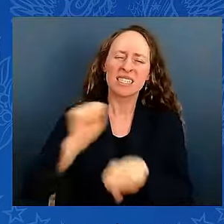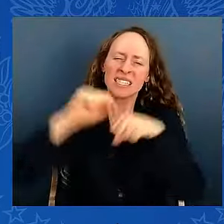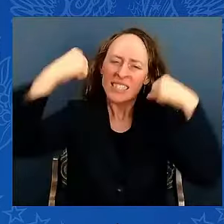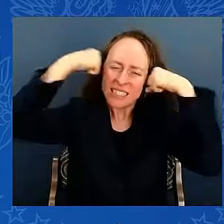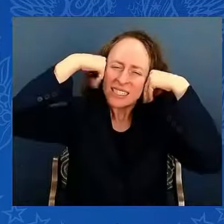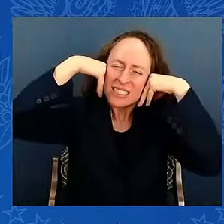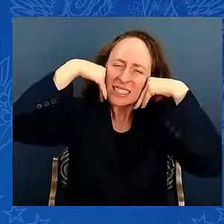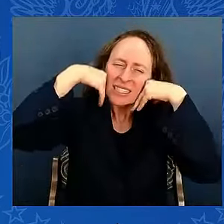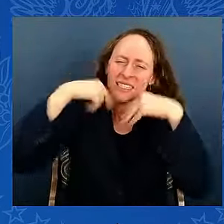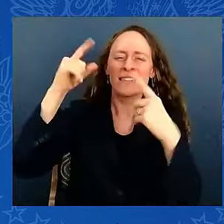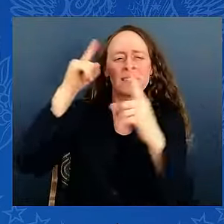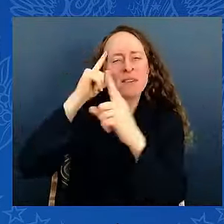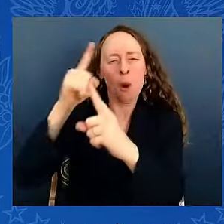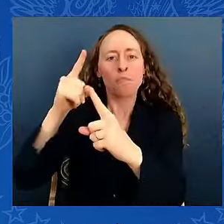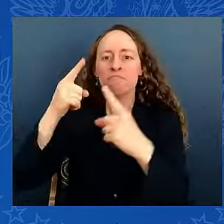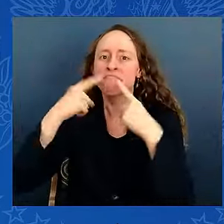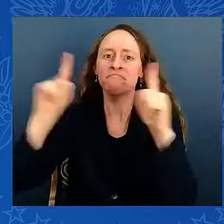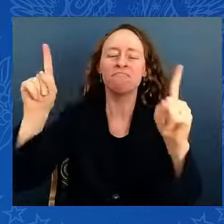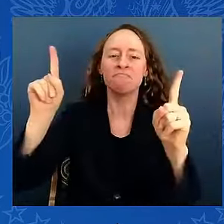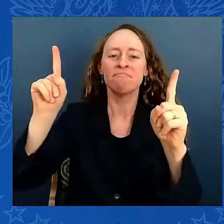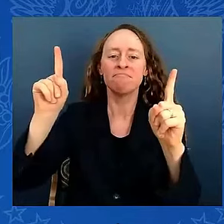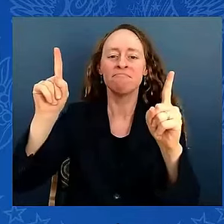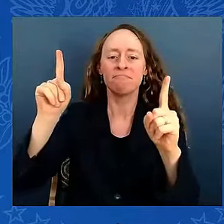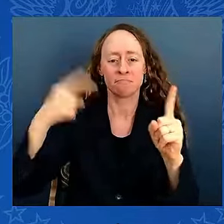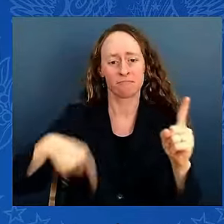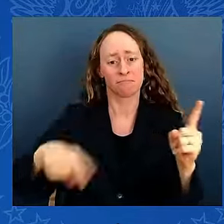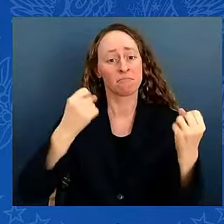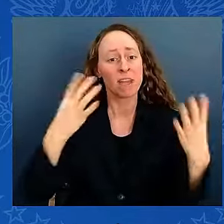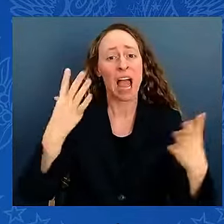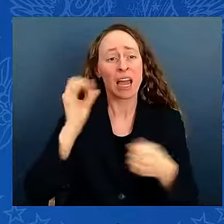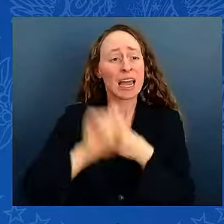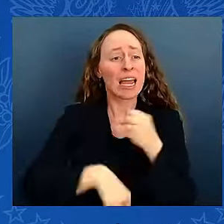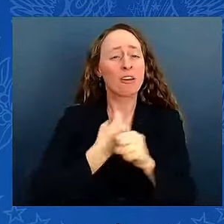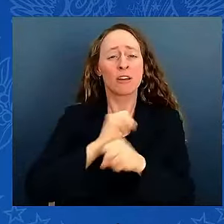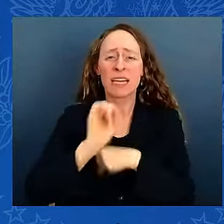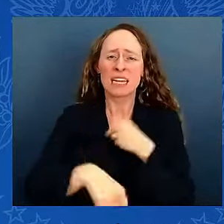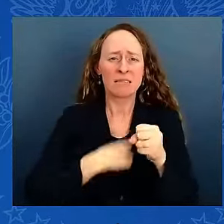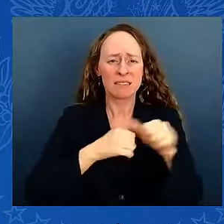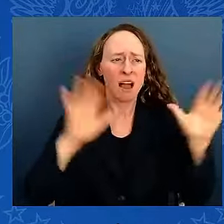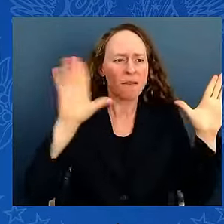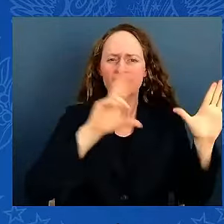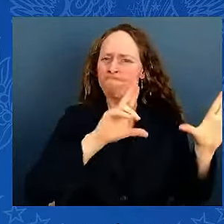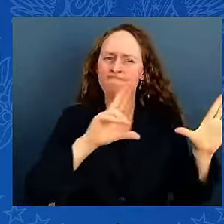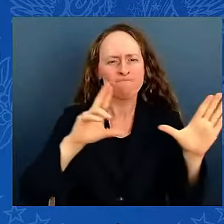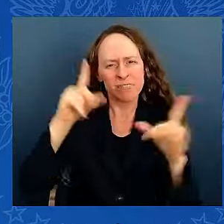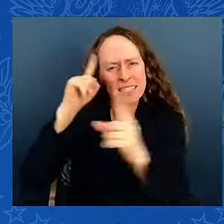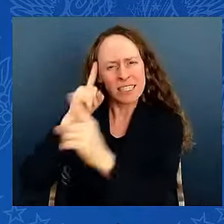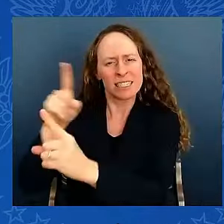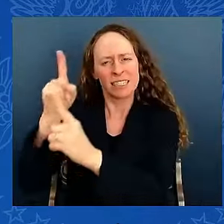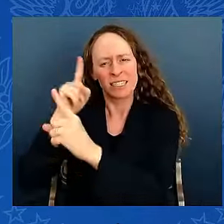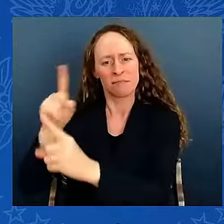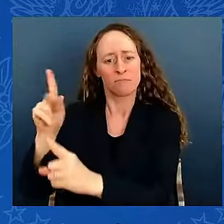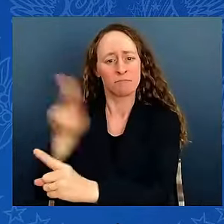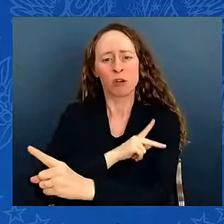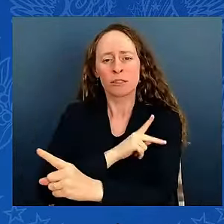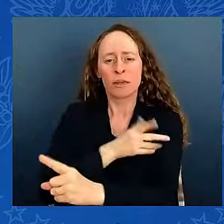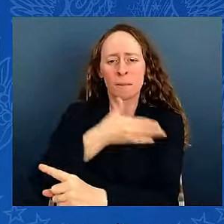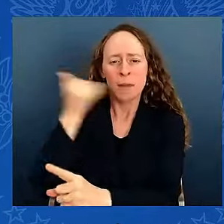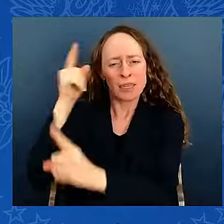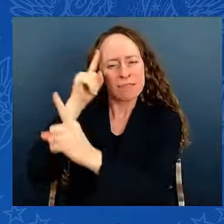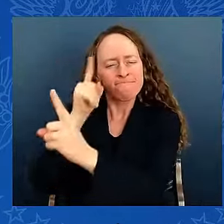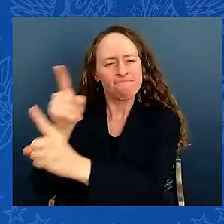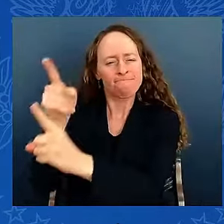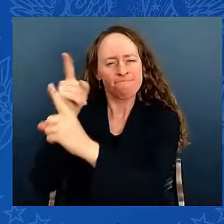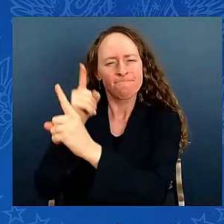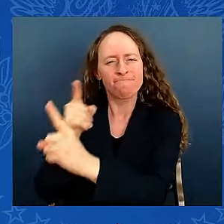sacrifice. Beyond the medals, so many personal bests were achieved and iconic performances etched into our history. There's a reason